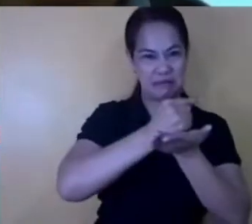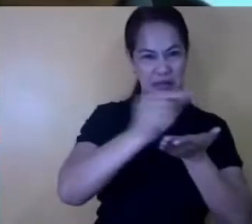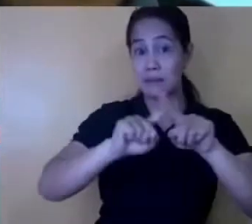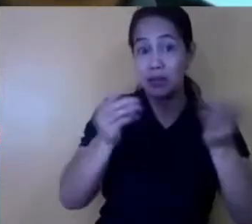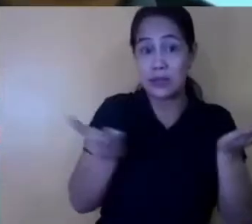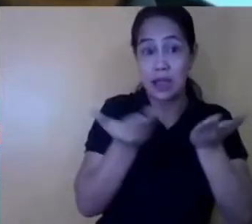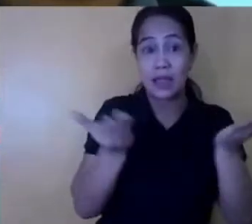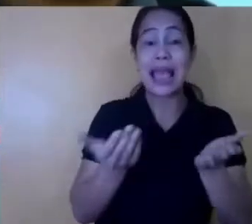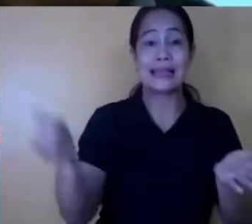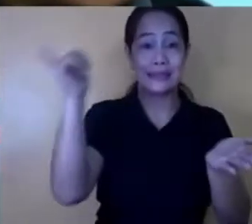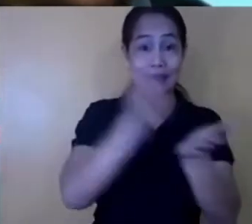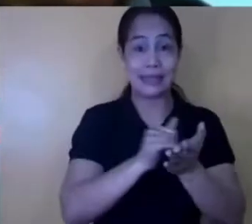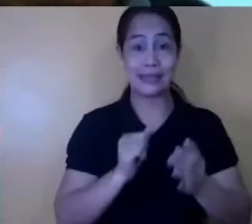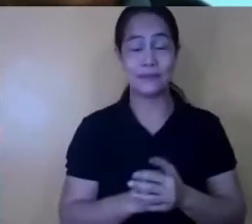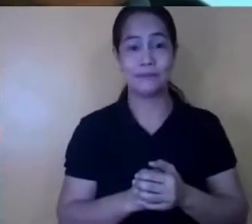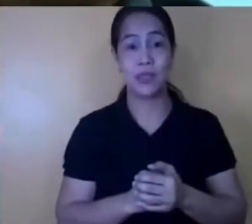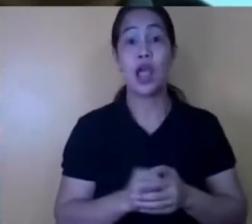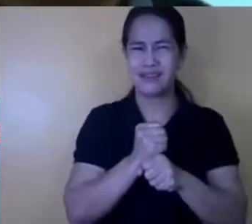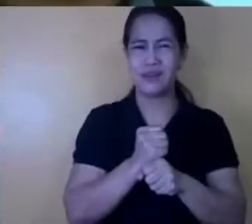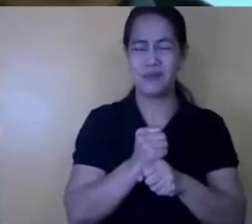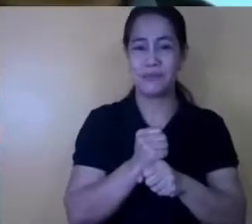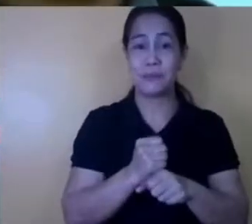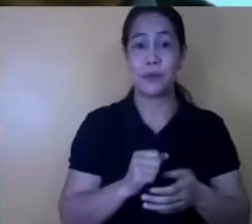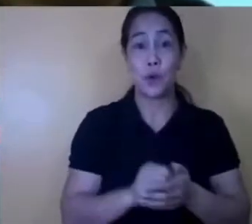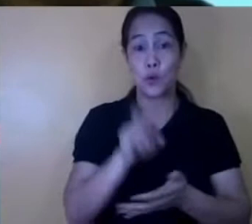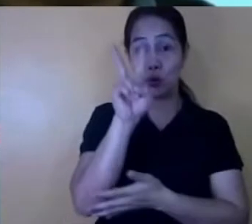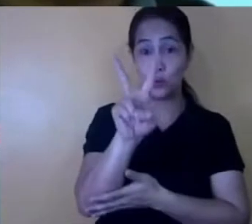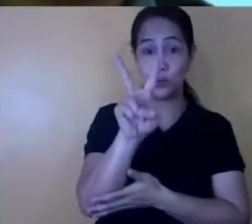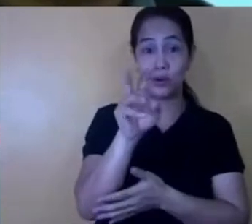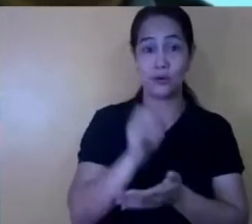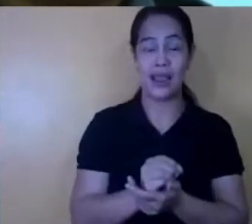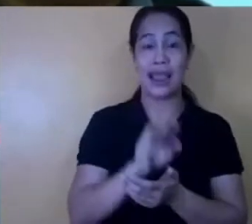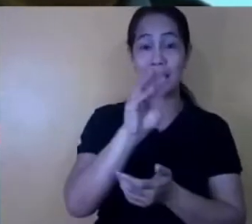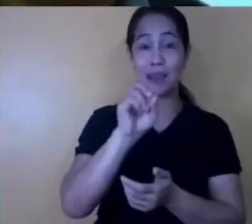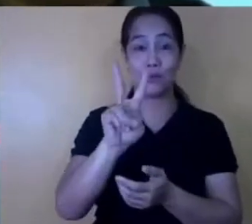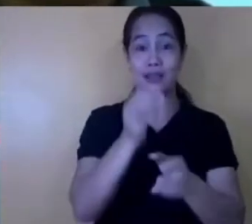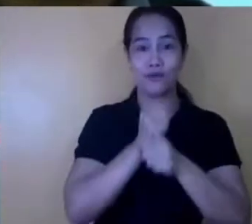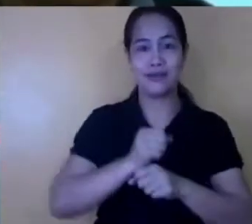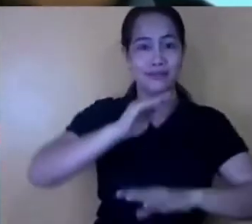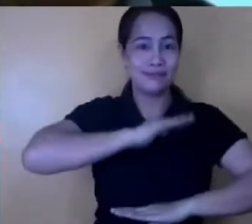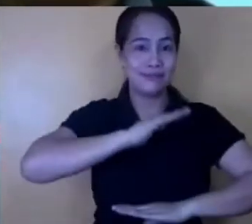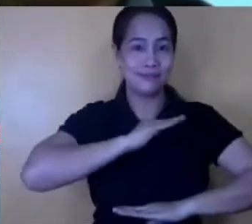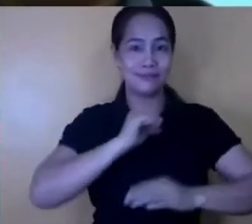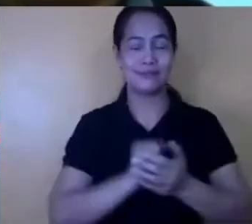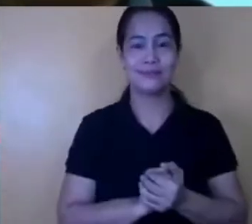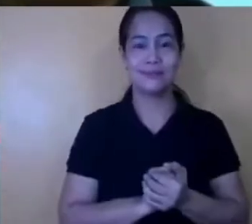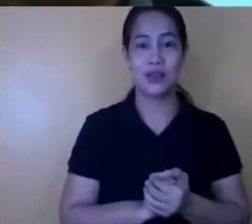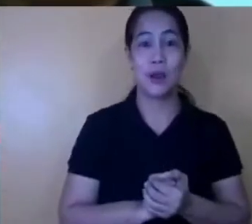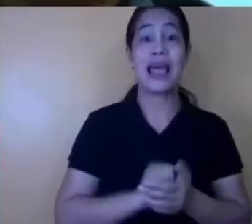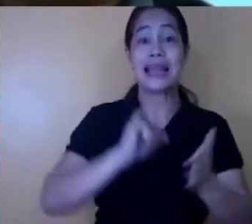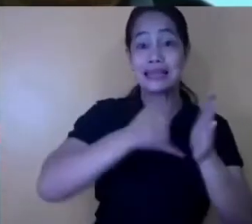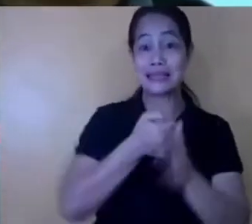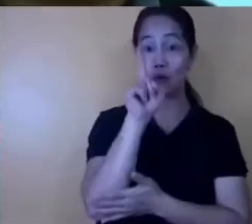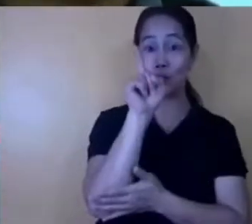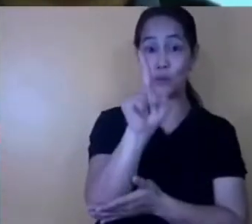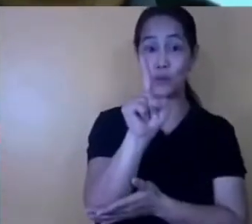is that you get at least two MOV number twos to get satisfactory and just one MOV number two